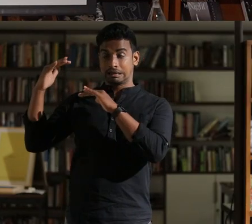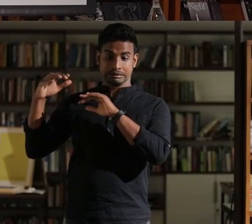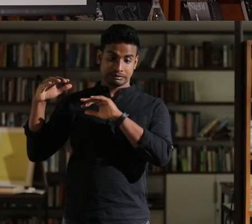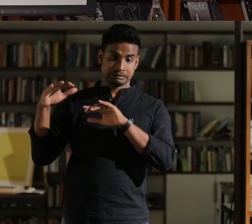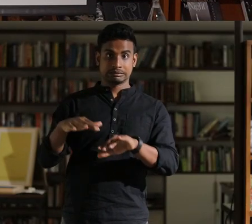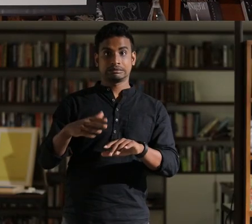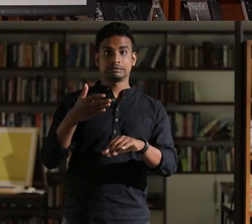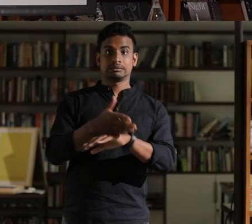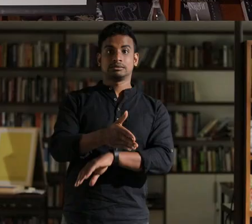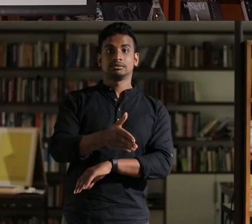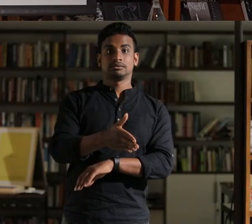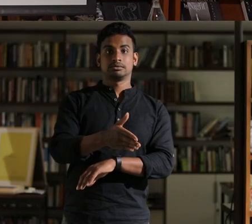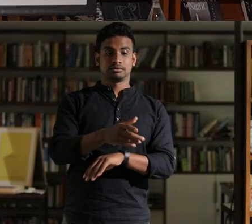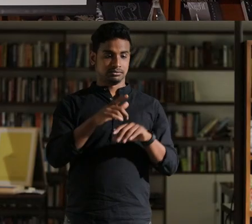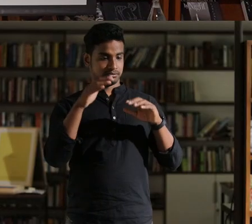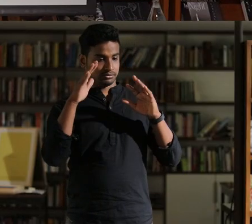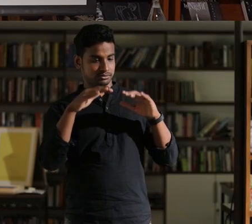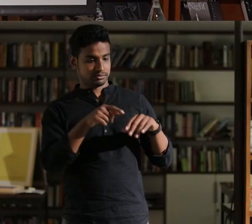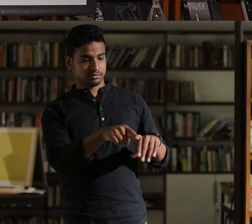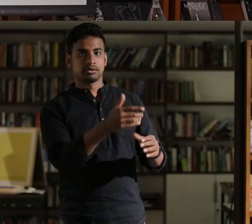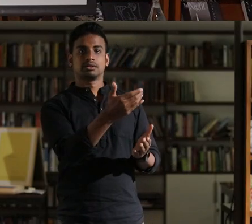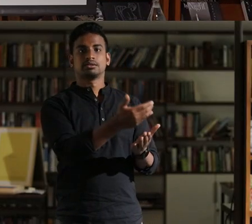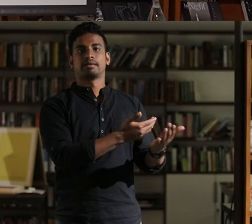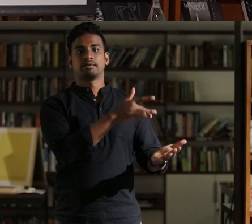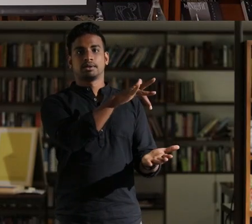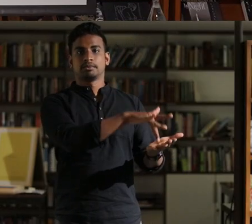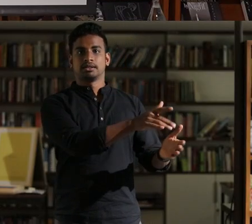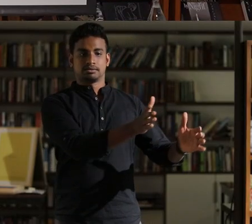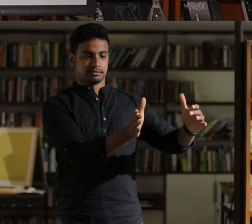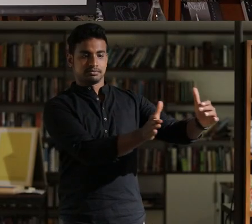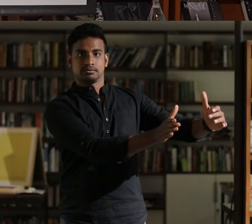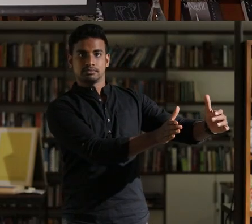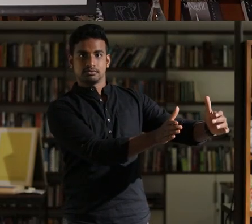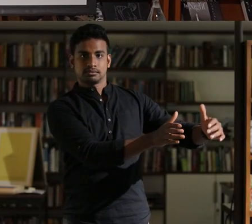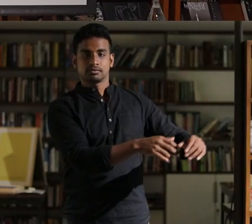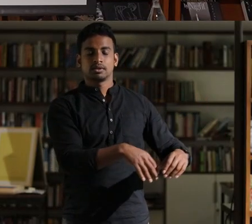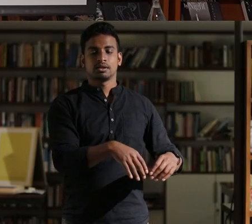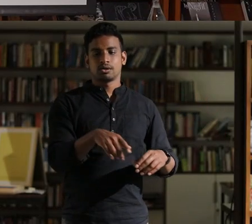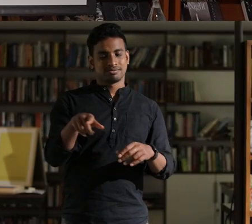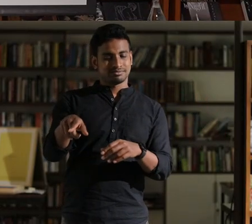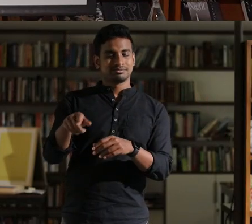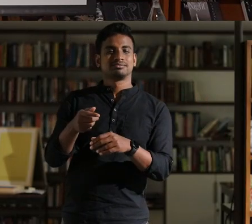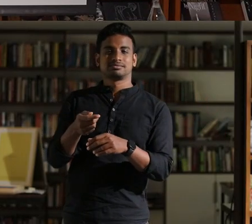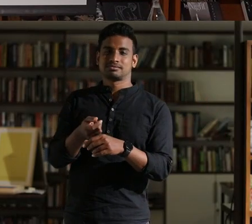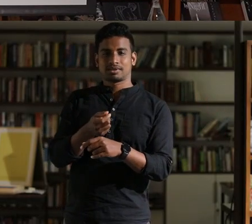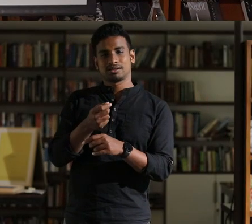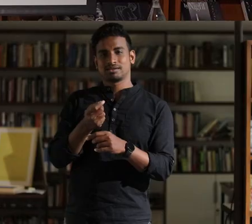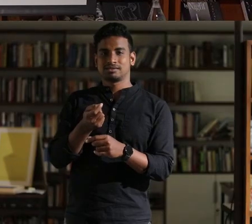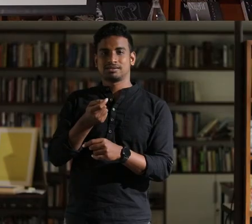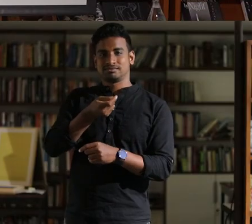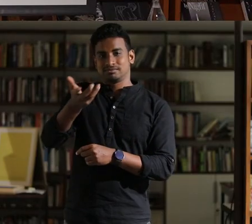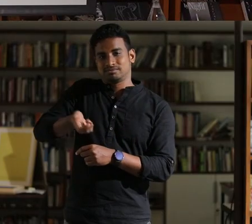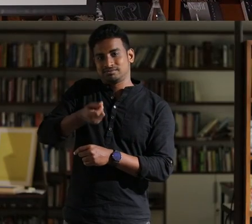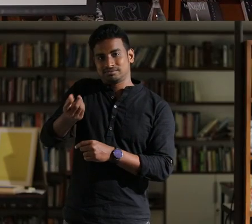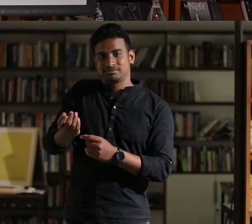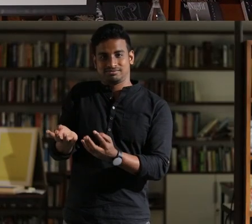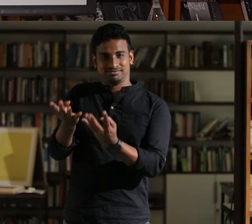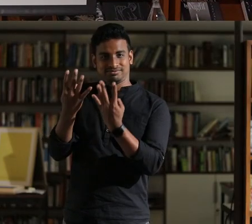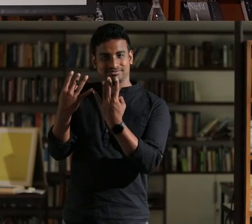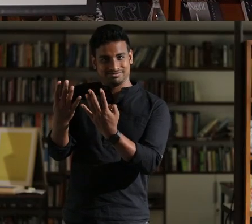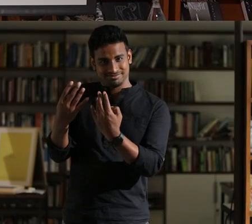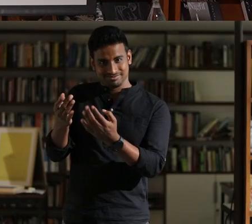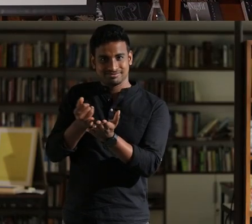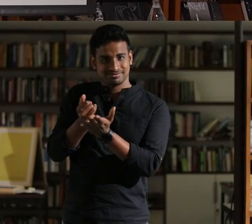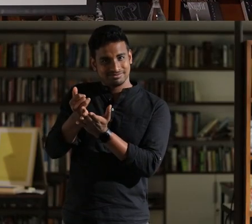flooded, which is perfectly safe to build a house, only good for paddy cultivation and nothing else. They've divided that land